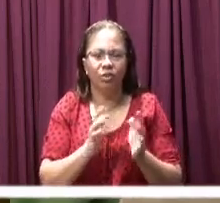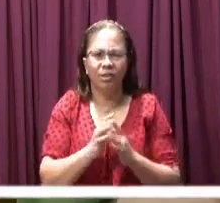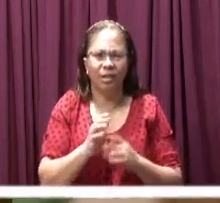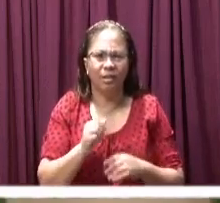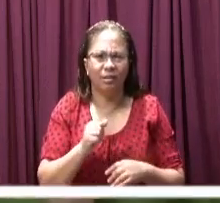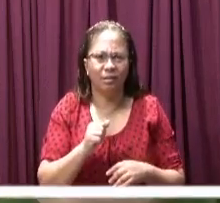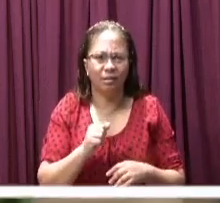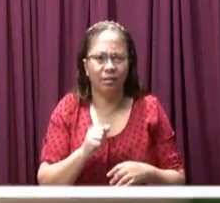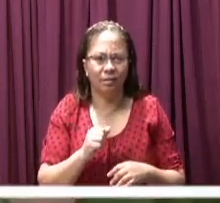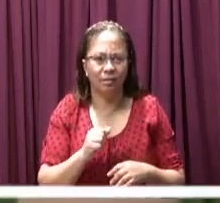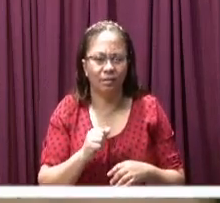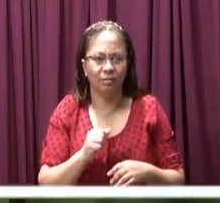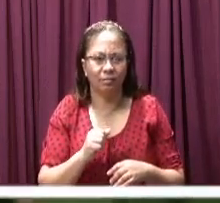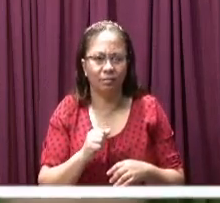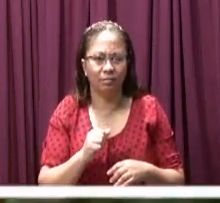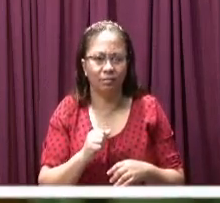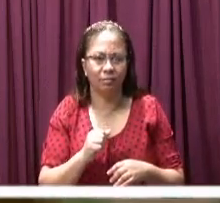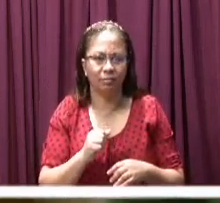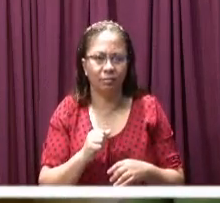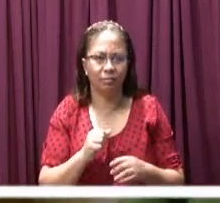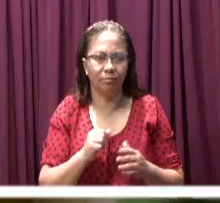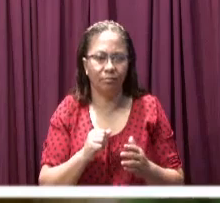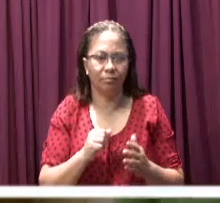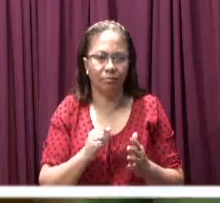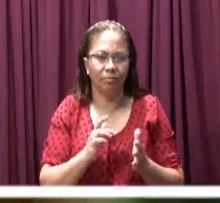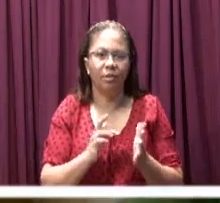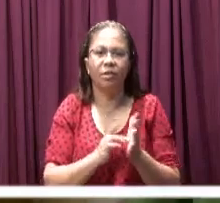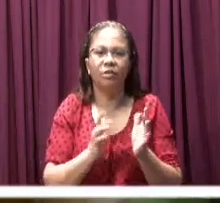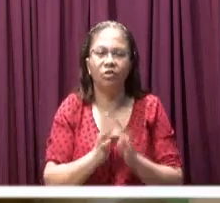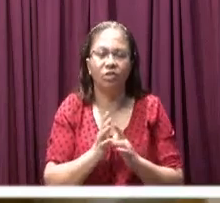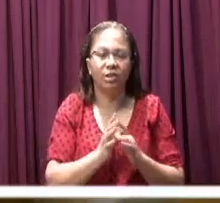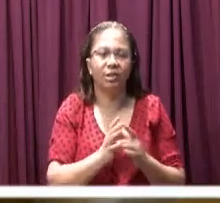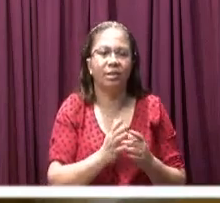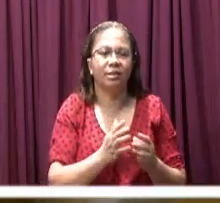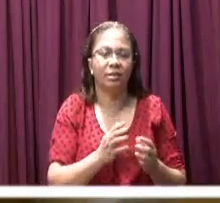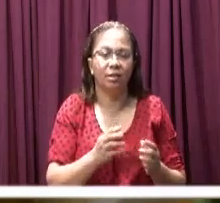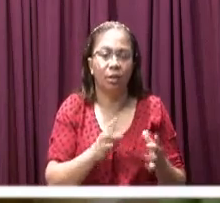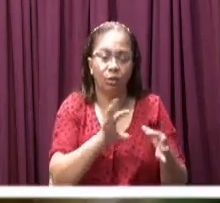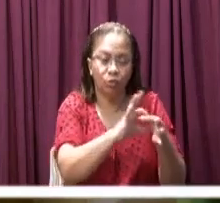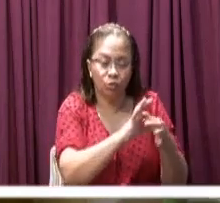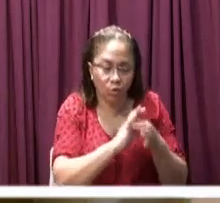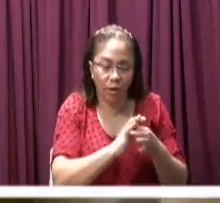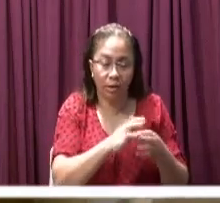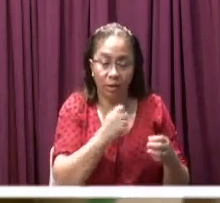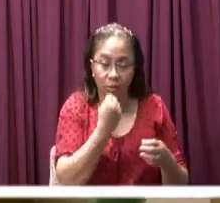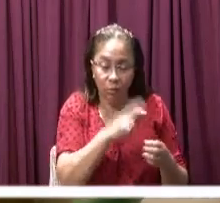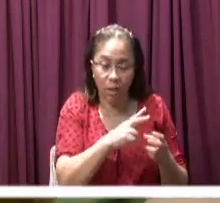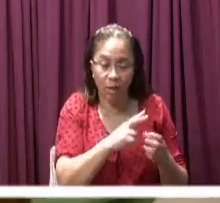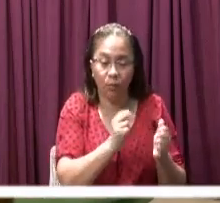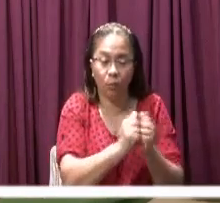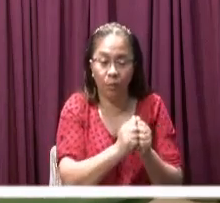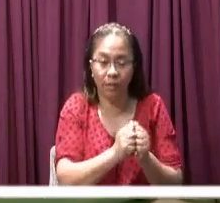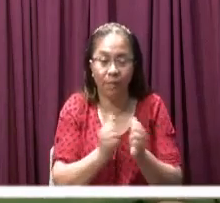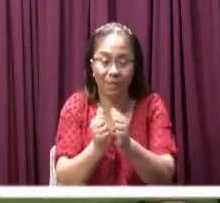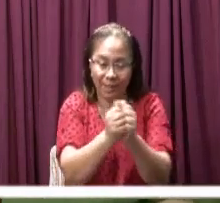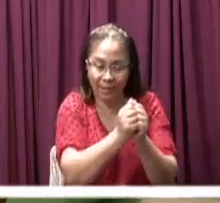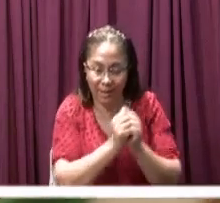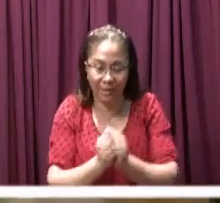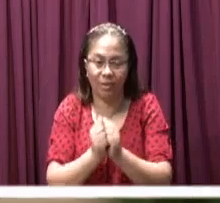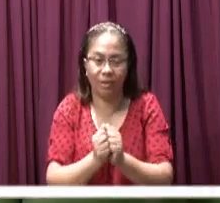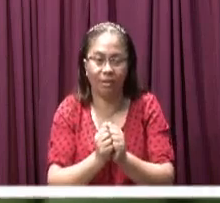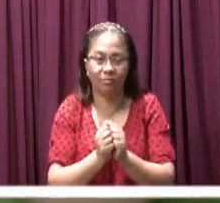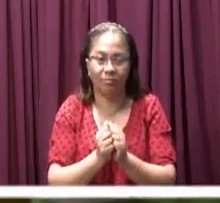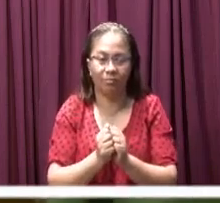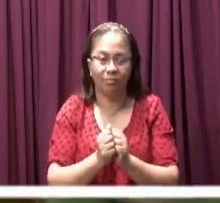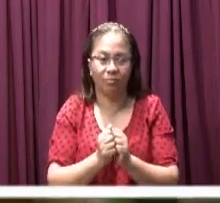something, he's incorporating them into the mission that belongs to him. Missioning the family as a domestic church